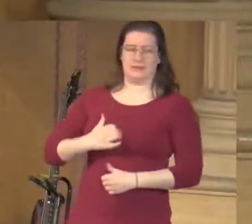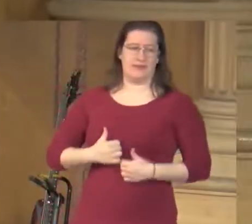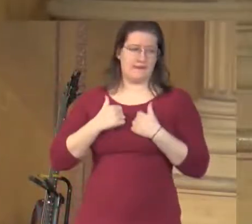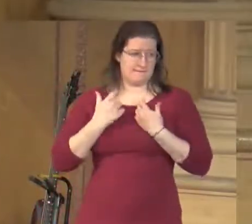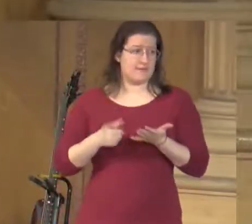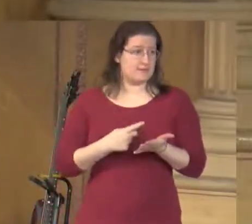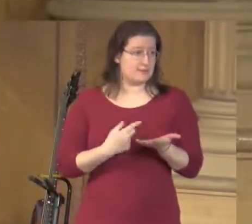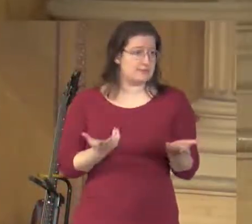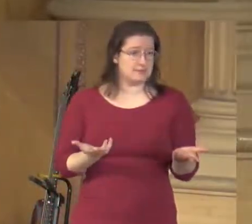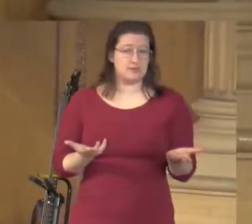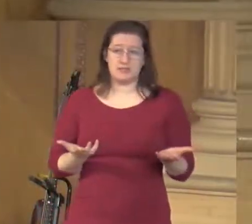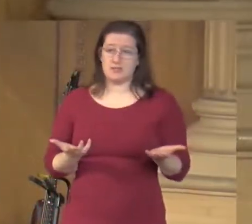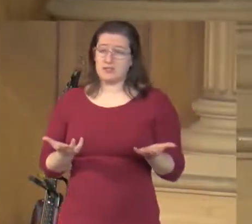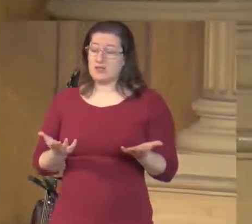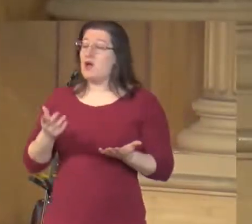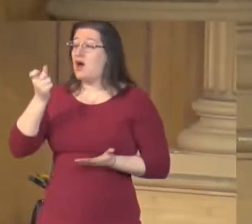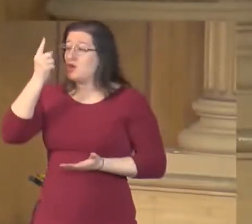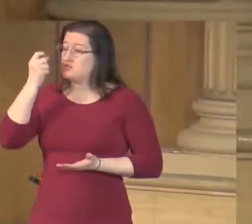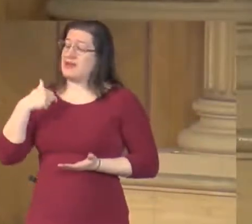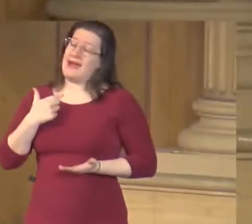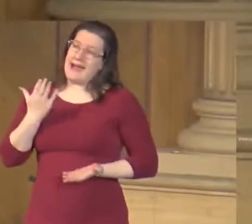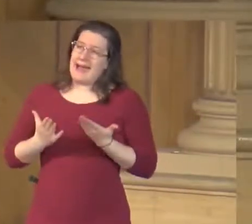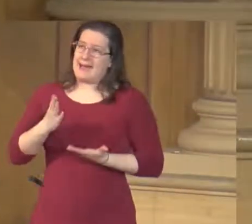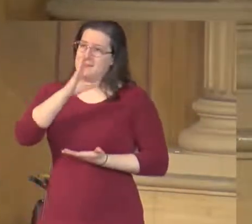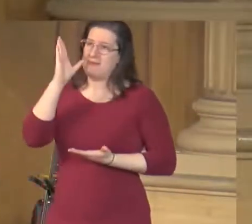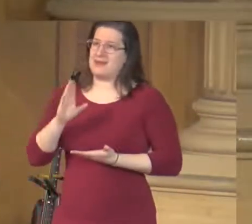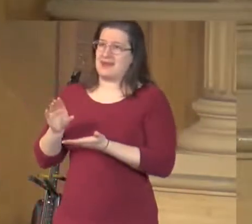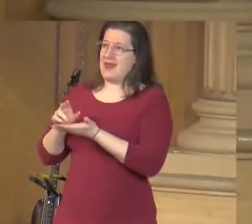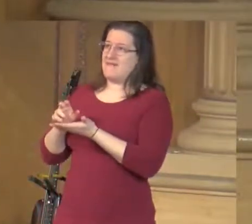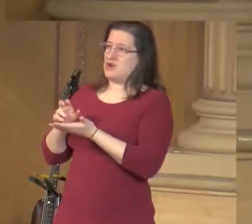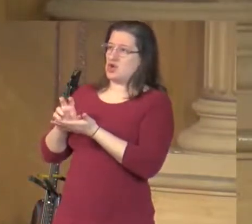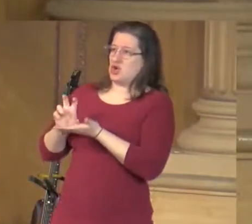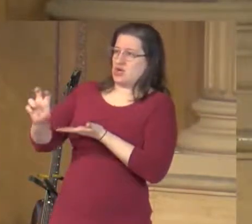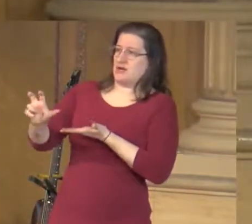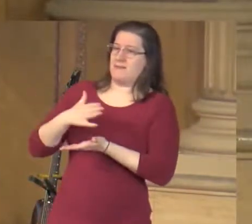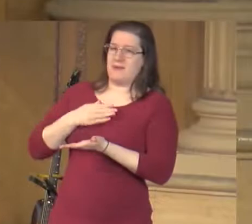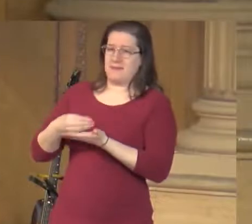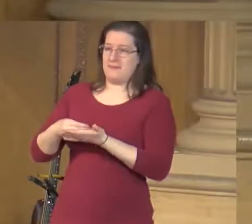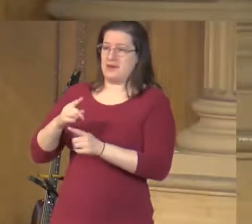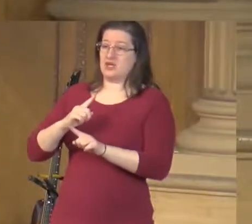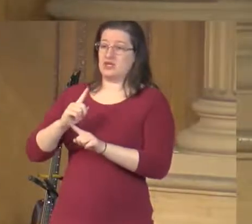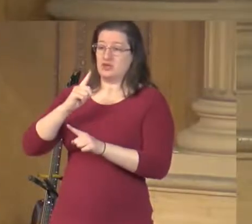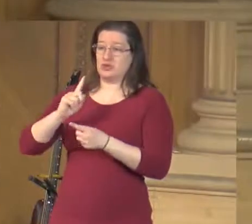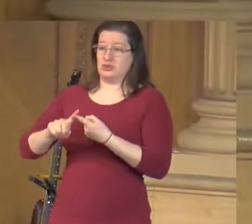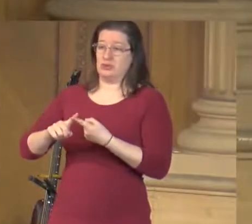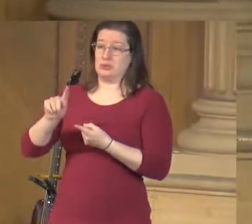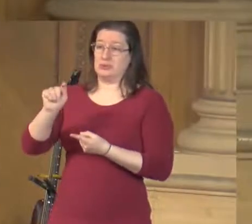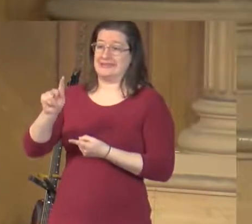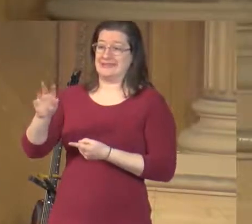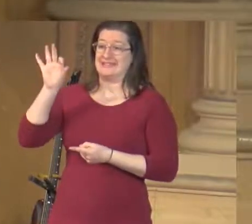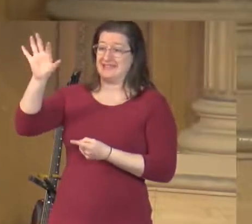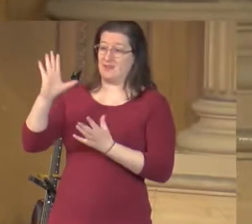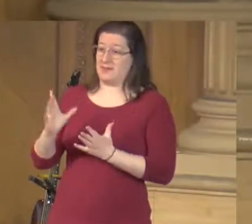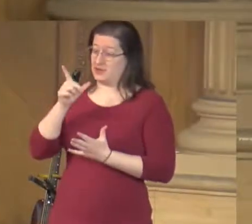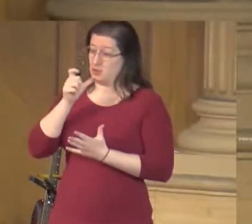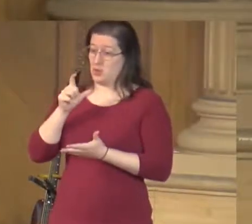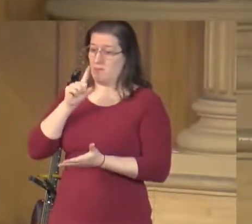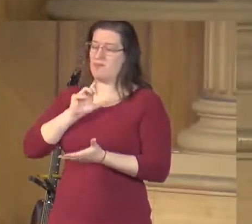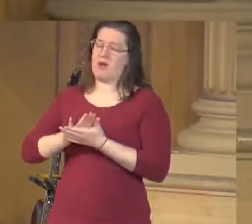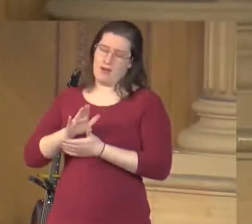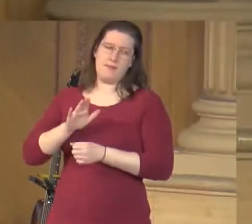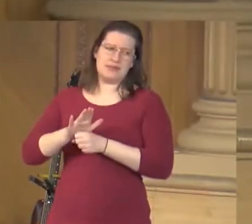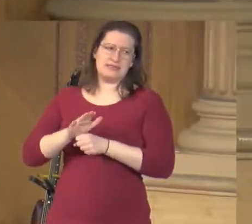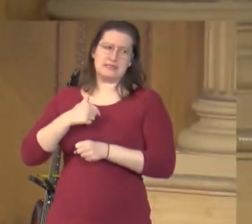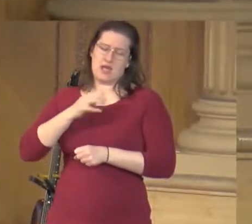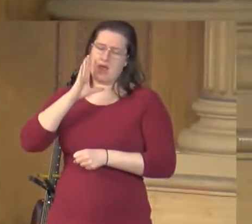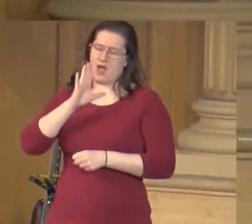might never send our money to a televangelist who's promising us riches, very often we'll still believe in a very subtle